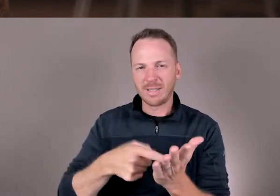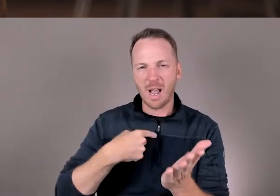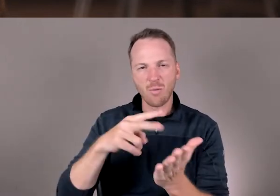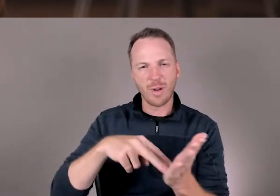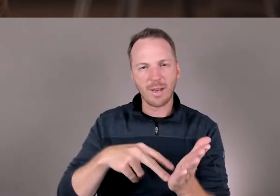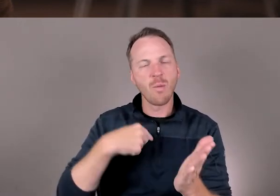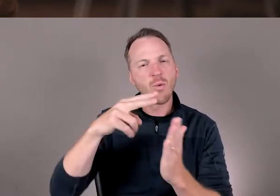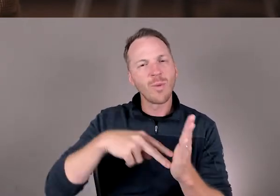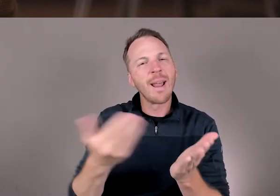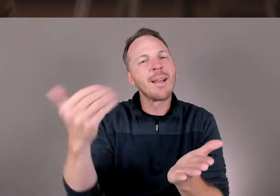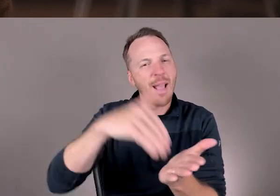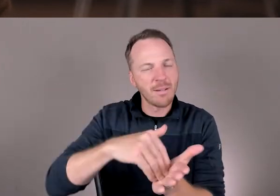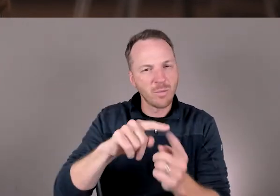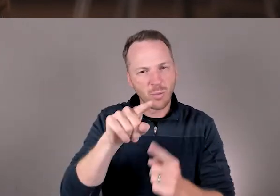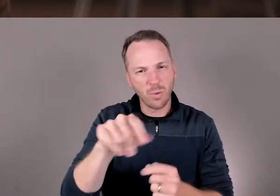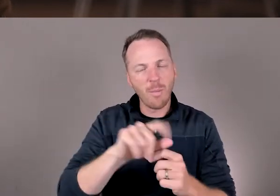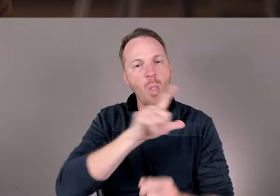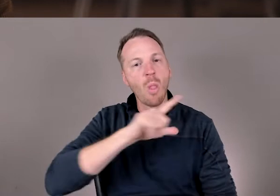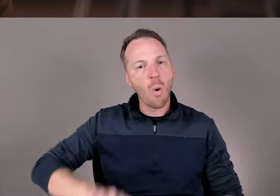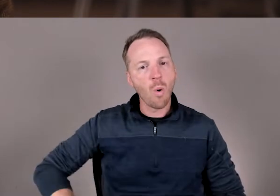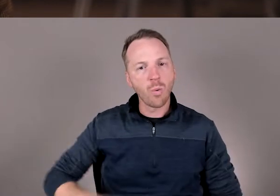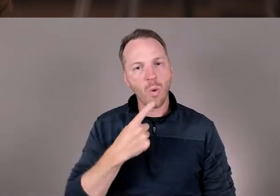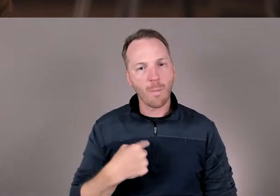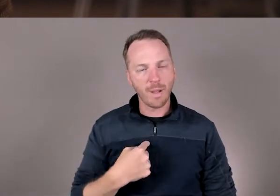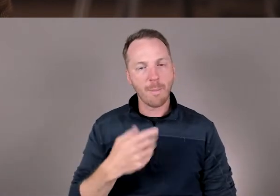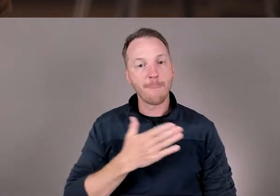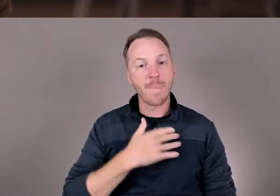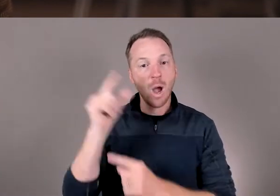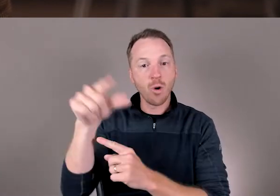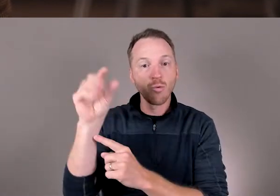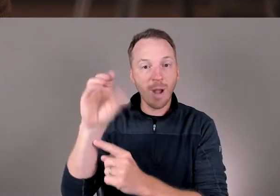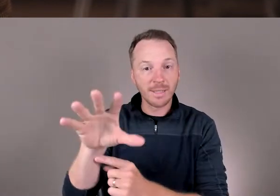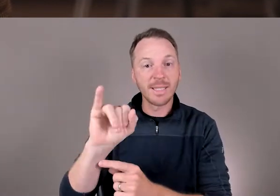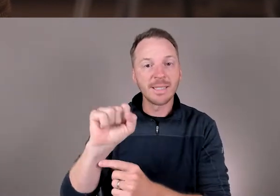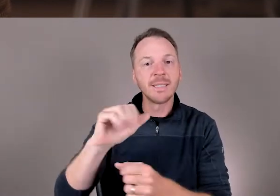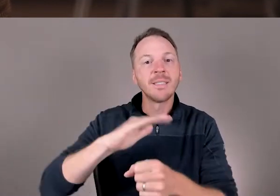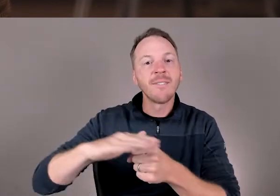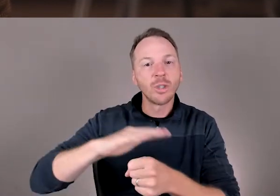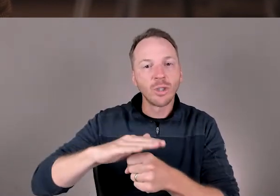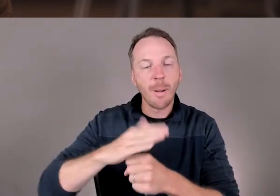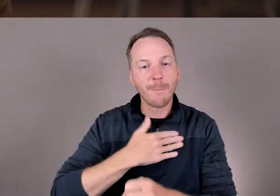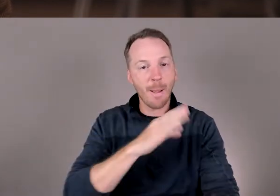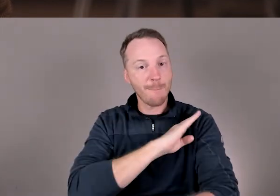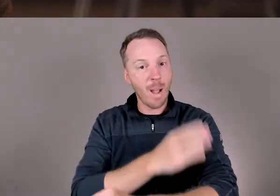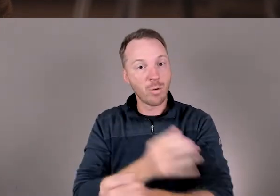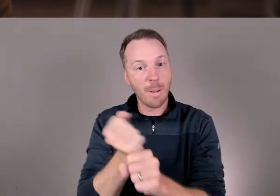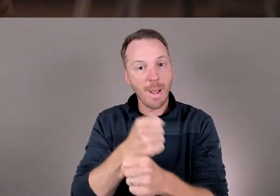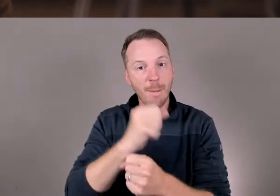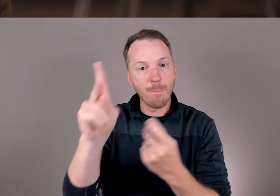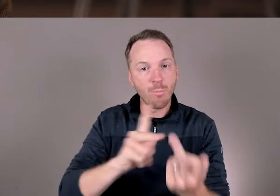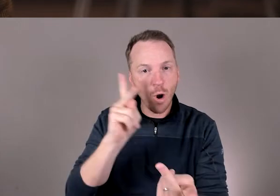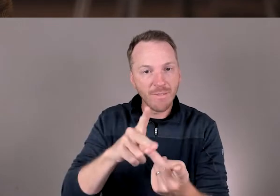read the text again to you. But the Lord said to me, "My grace is sufficient for you, for my power is made perfect in